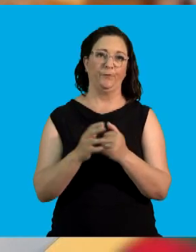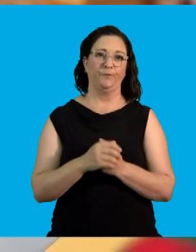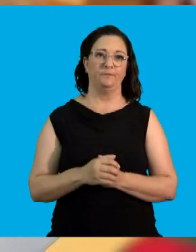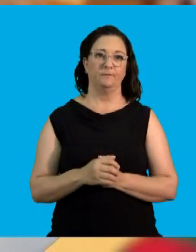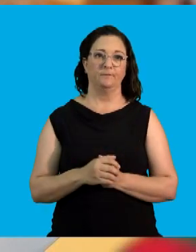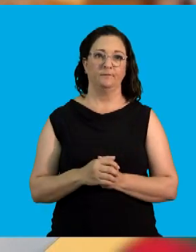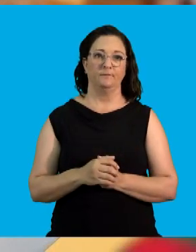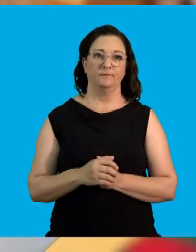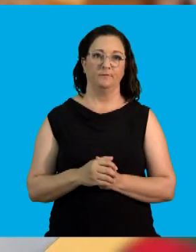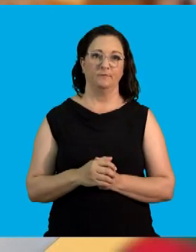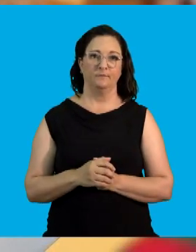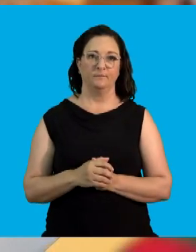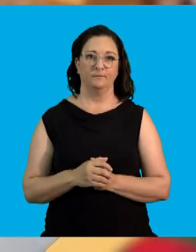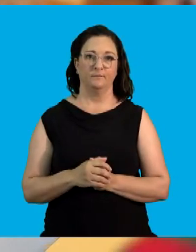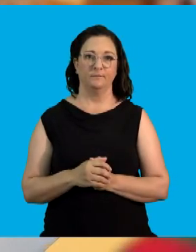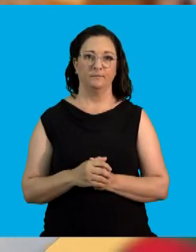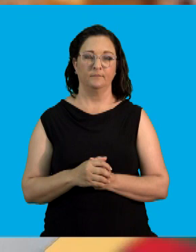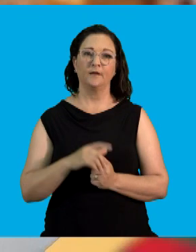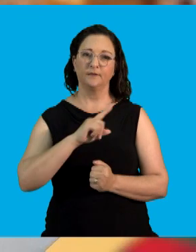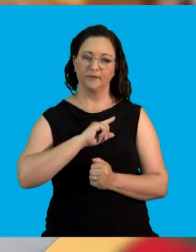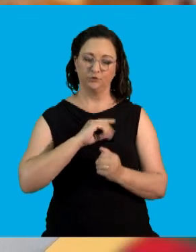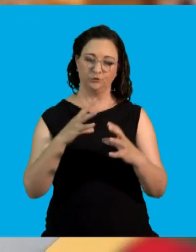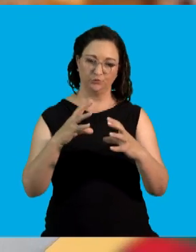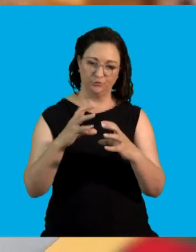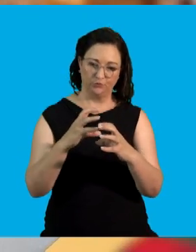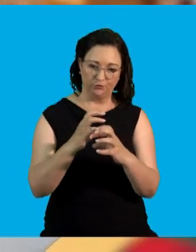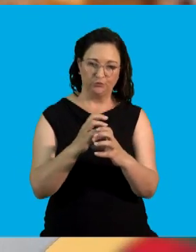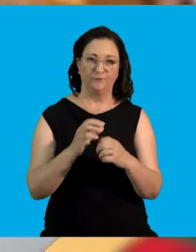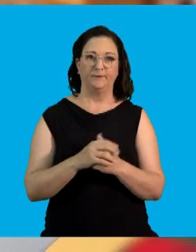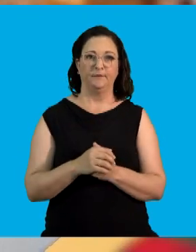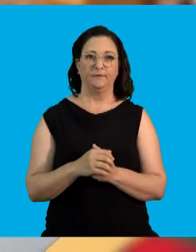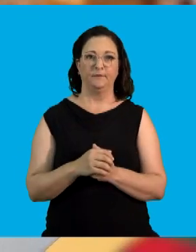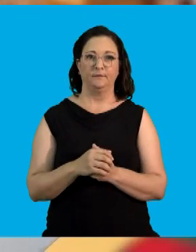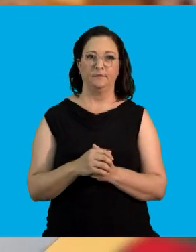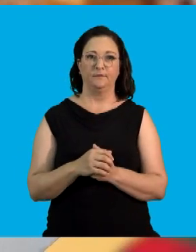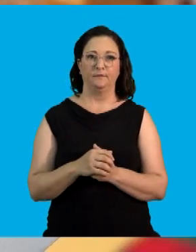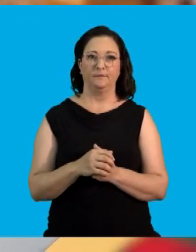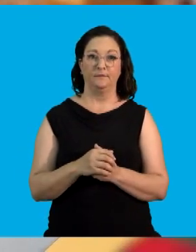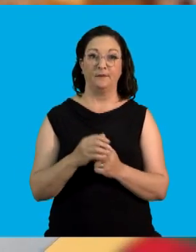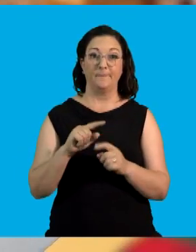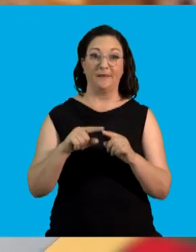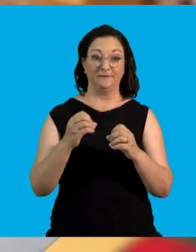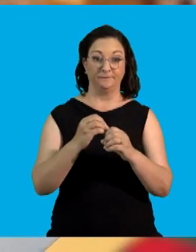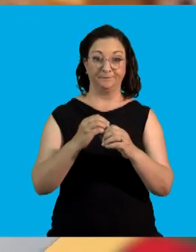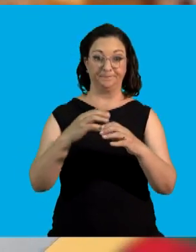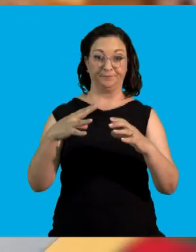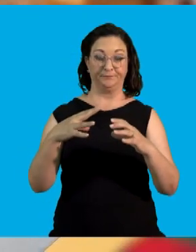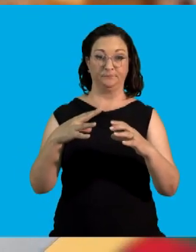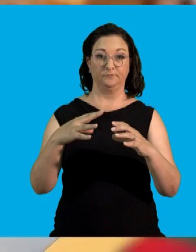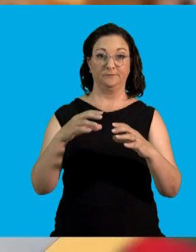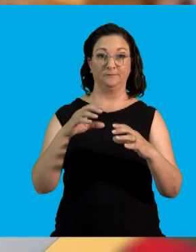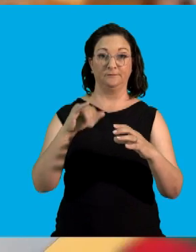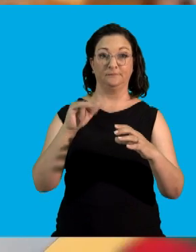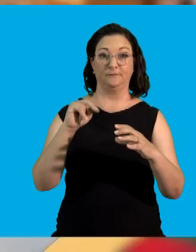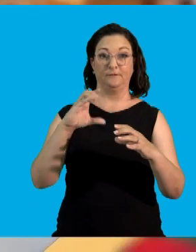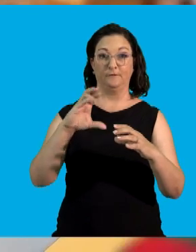and therefore we say in that case, the material is going to contract. If the spaces are increased, we're saying that the material is going to